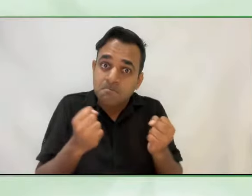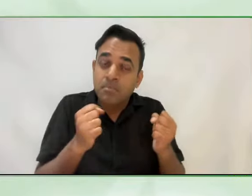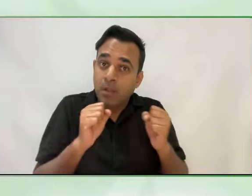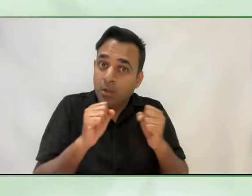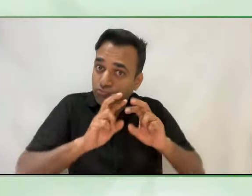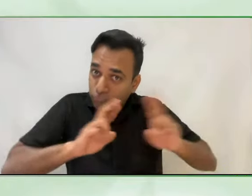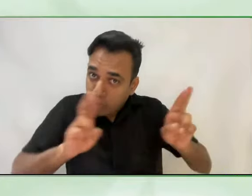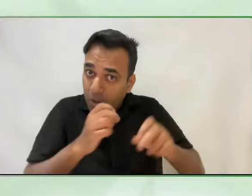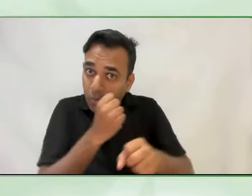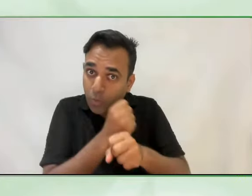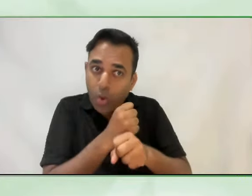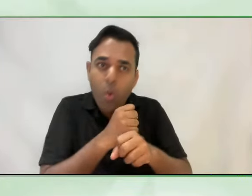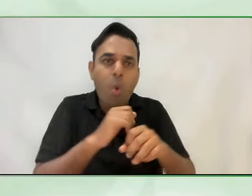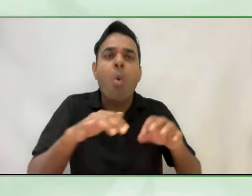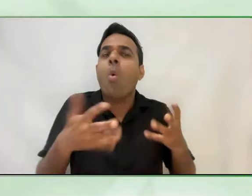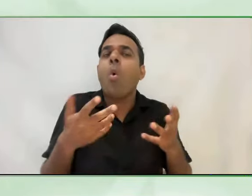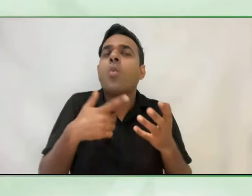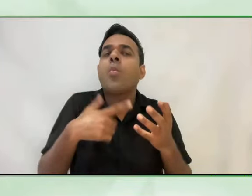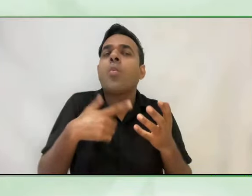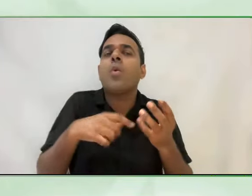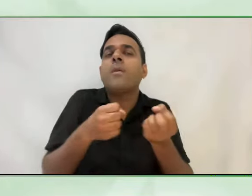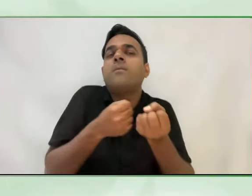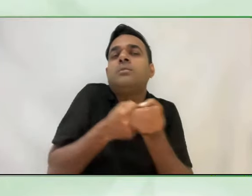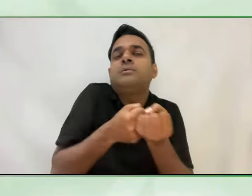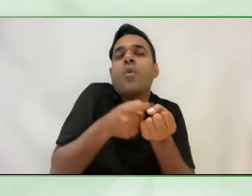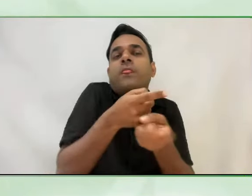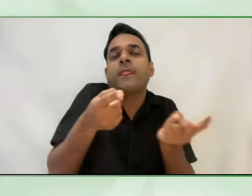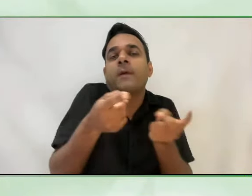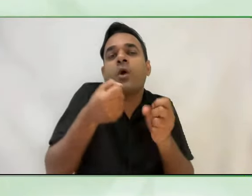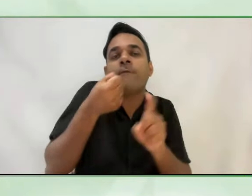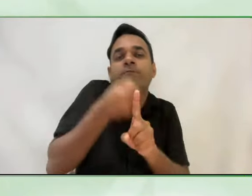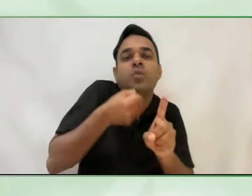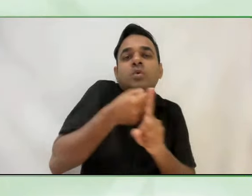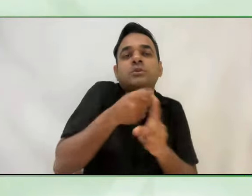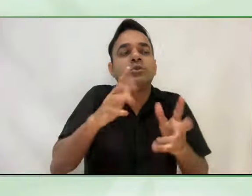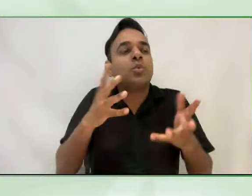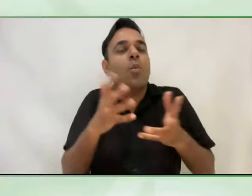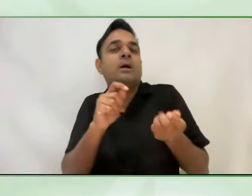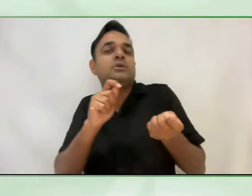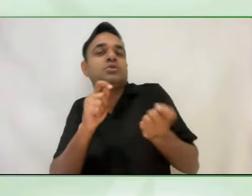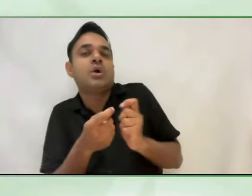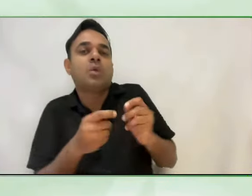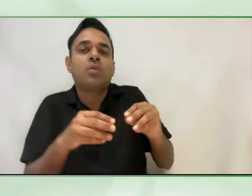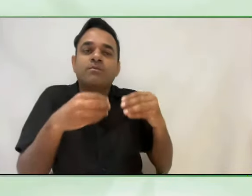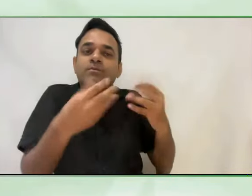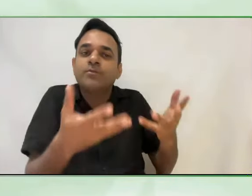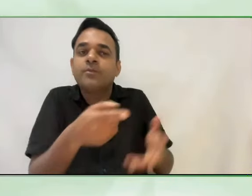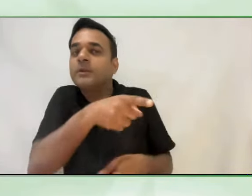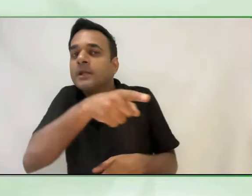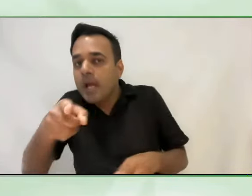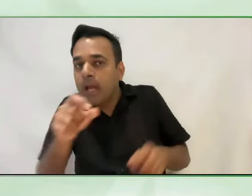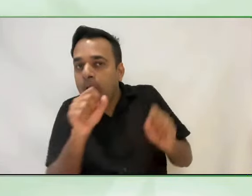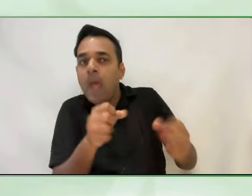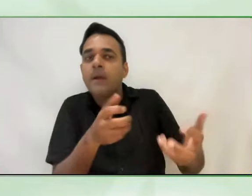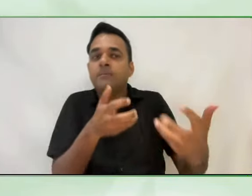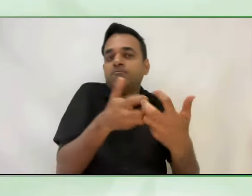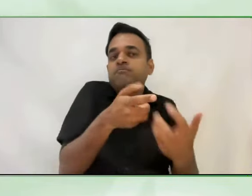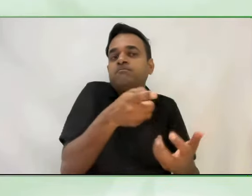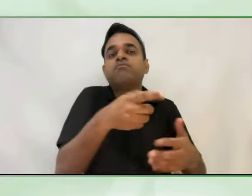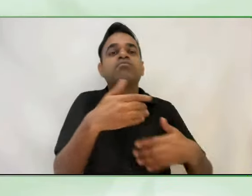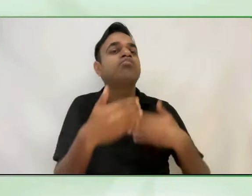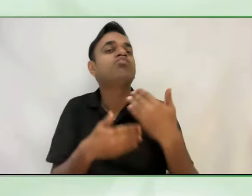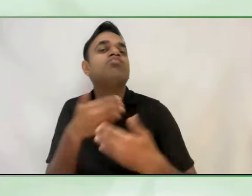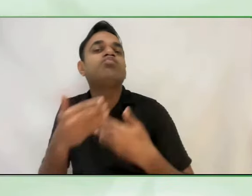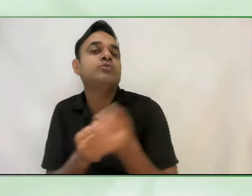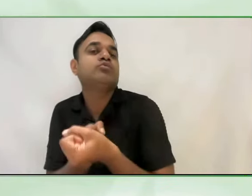and helping them to understand that that's something that's feasible and realistic for them, because otherwise I